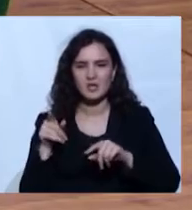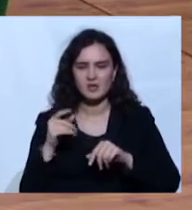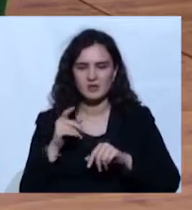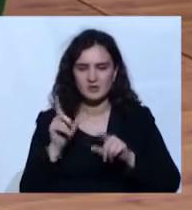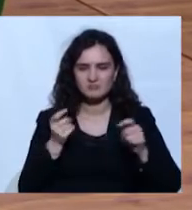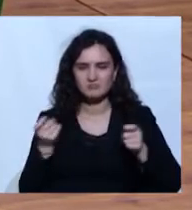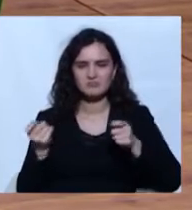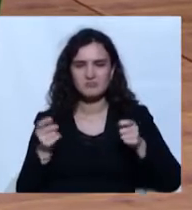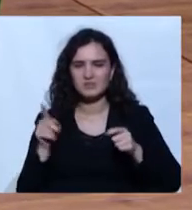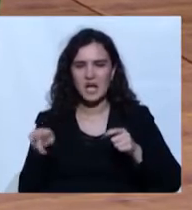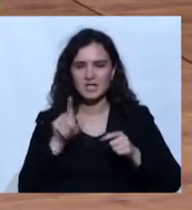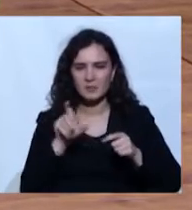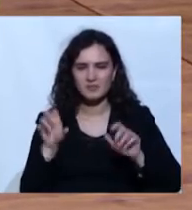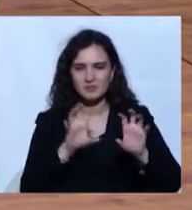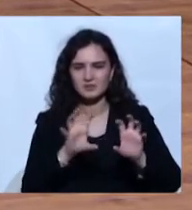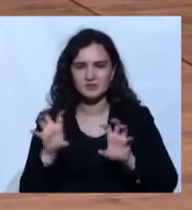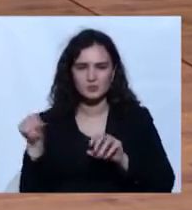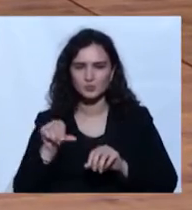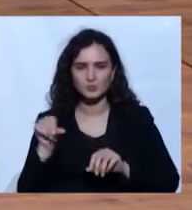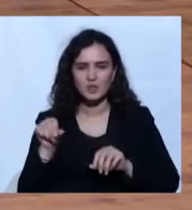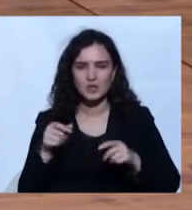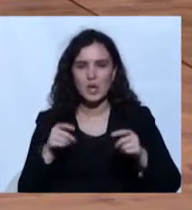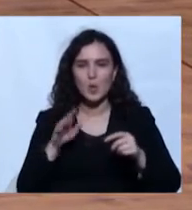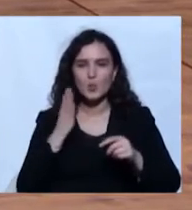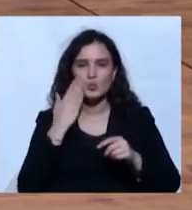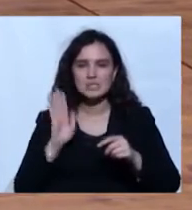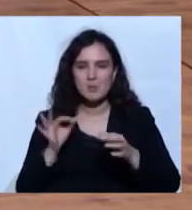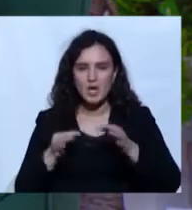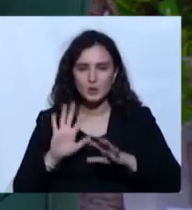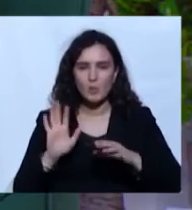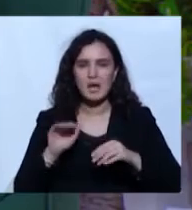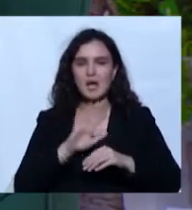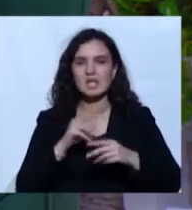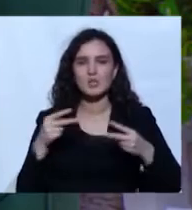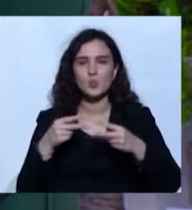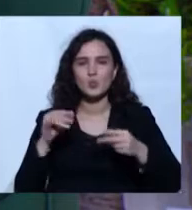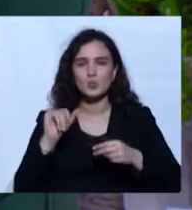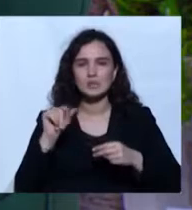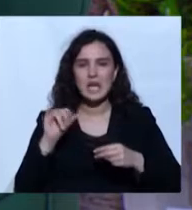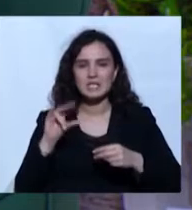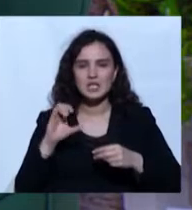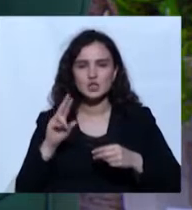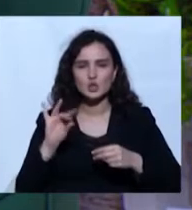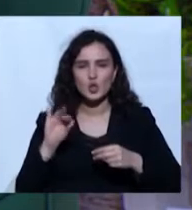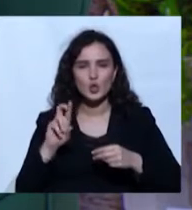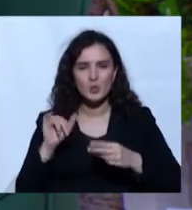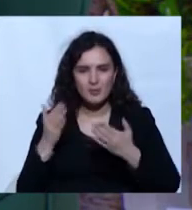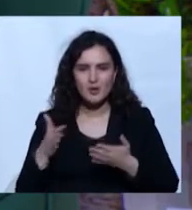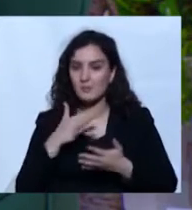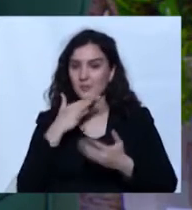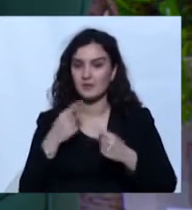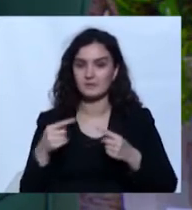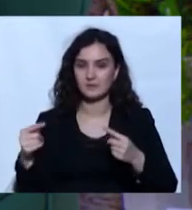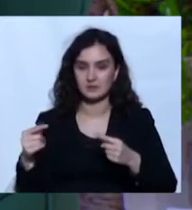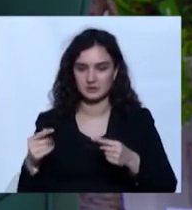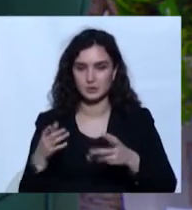inequalities in society at that time. Yes. It's also important to remember that even though the time, the place, and